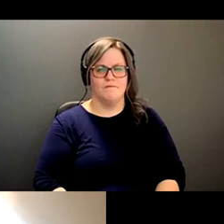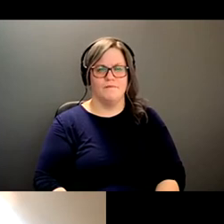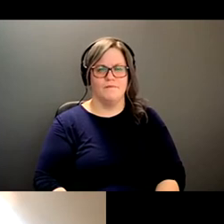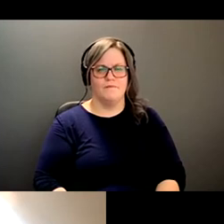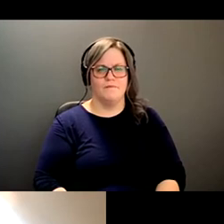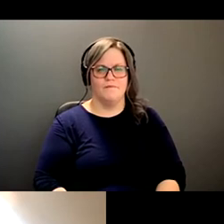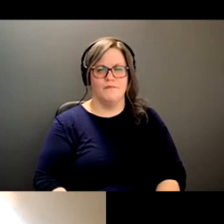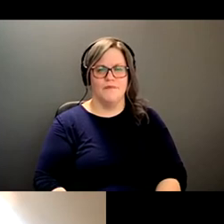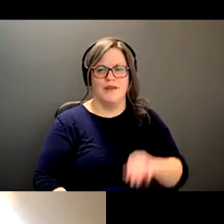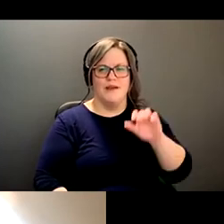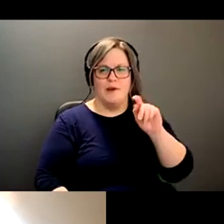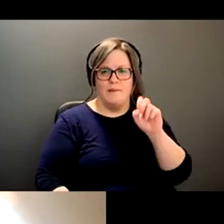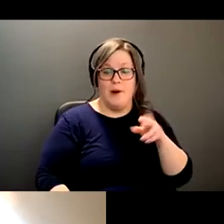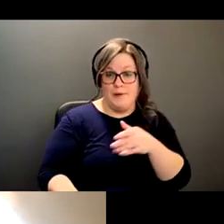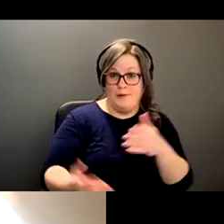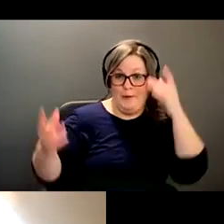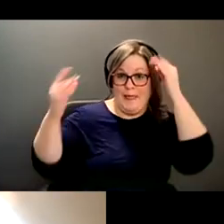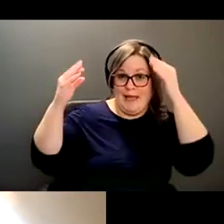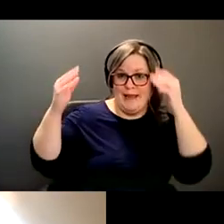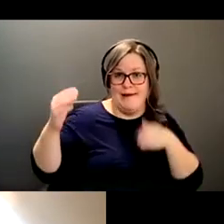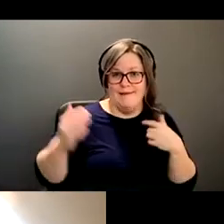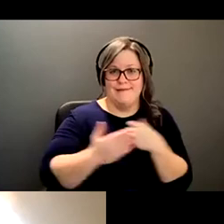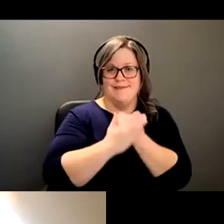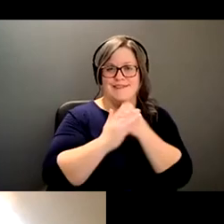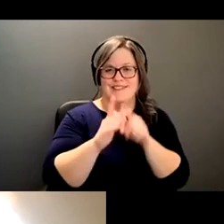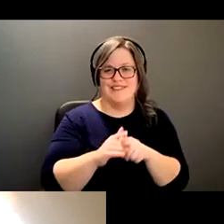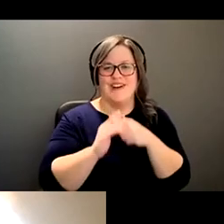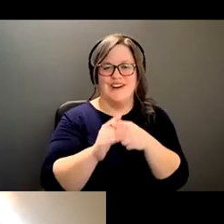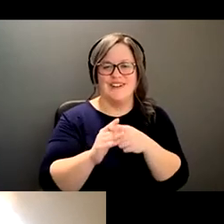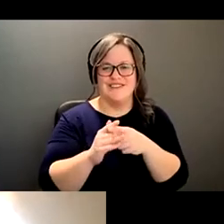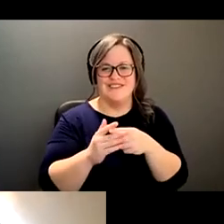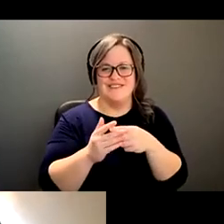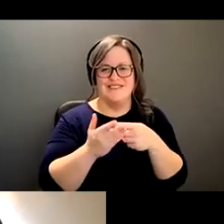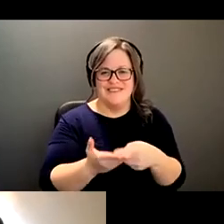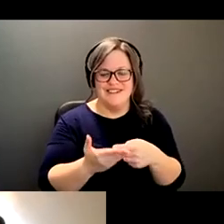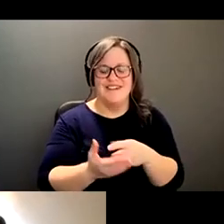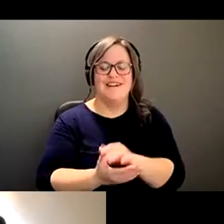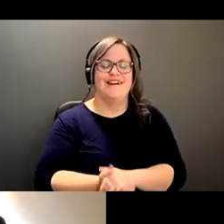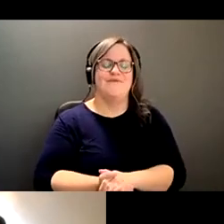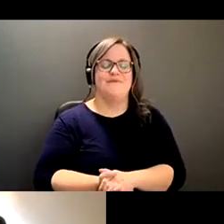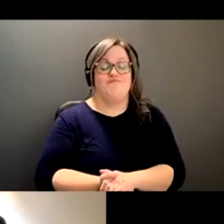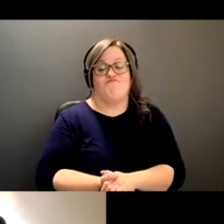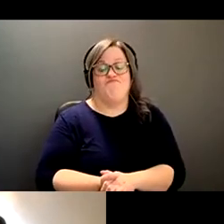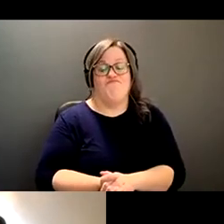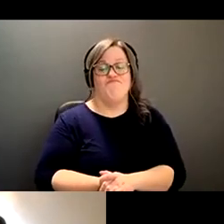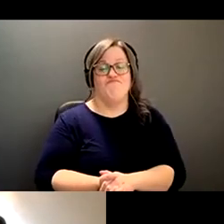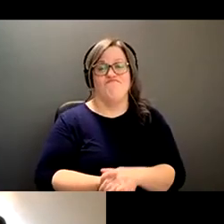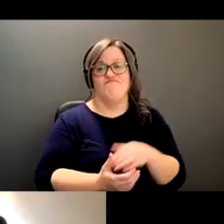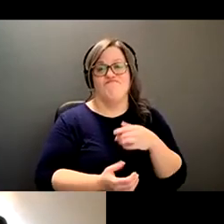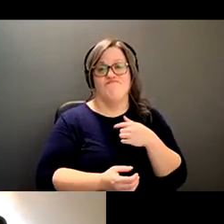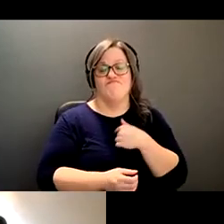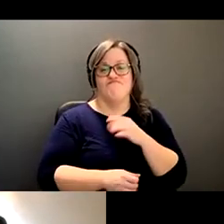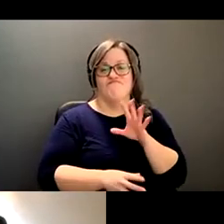While you all think, maybe I'll jumpstart this conversation. Working in local